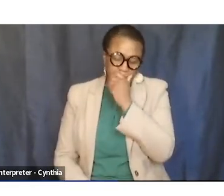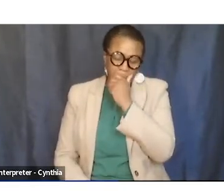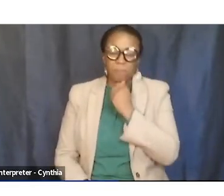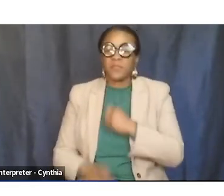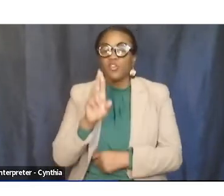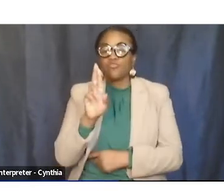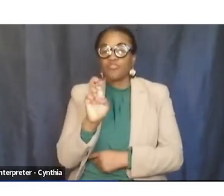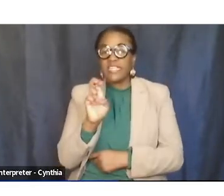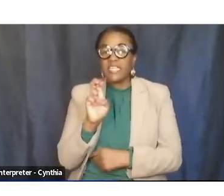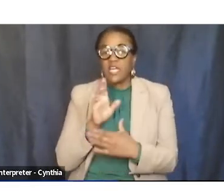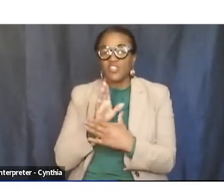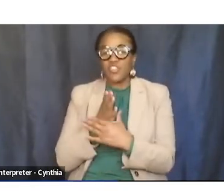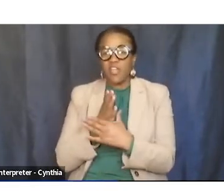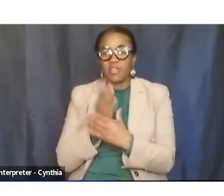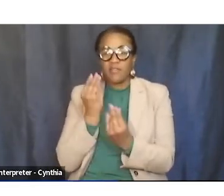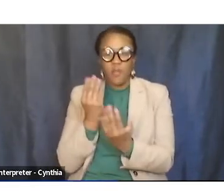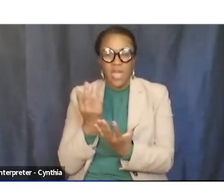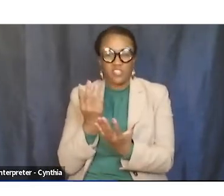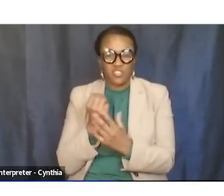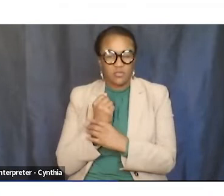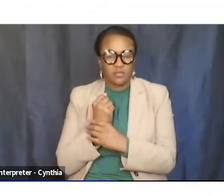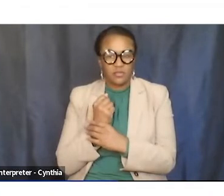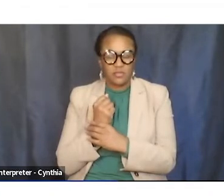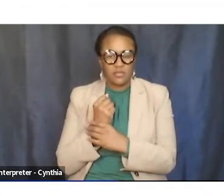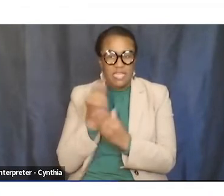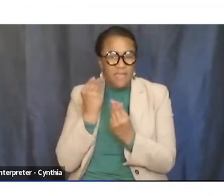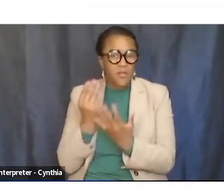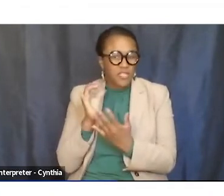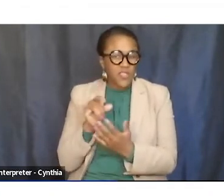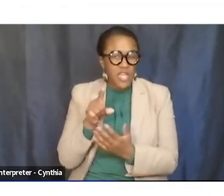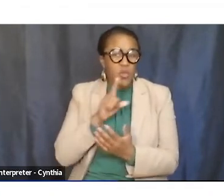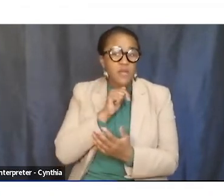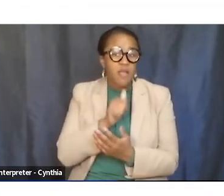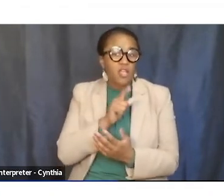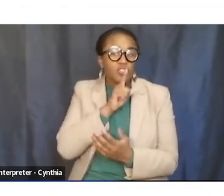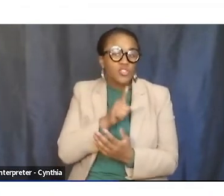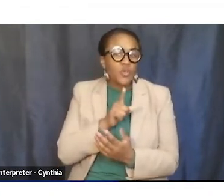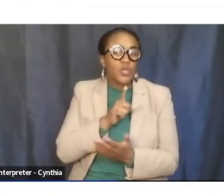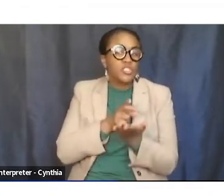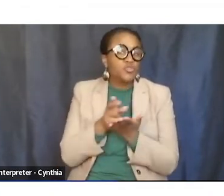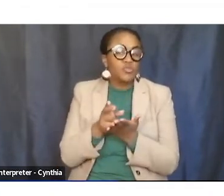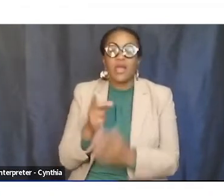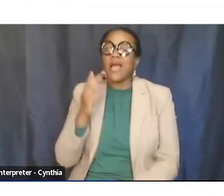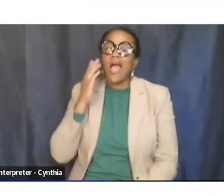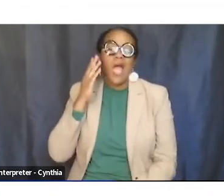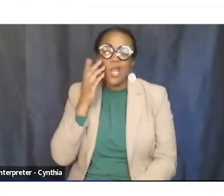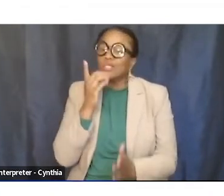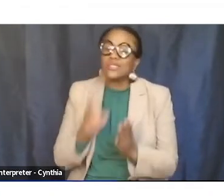resharing information that you're not sure is true or not. And I know damn